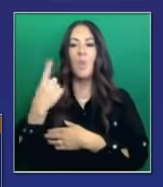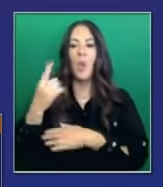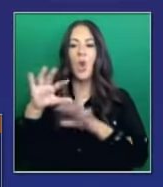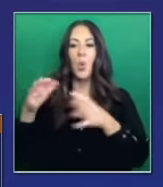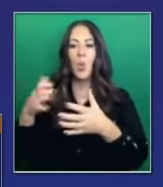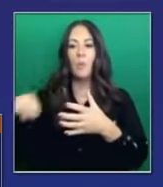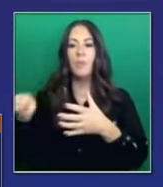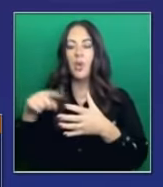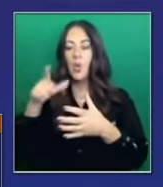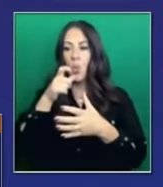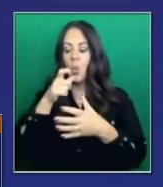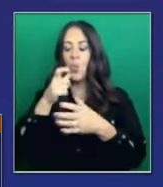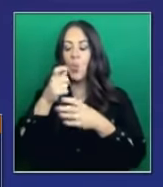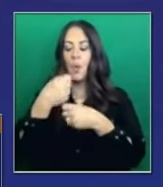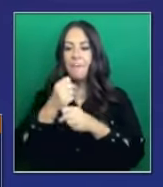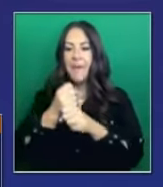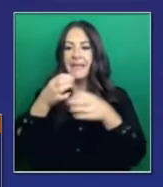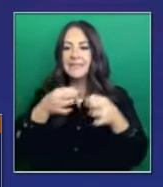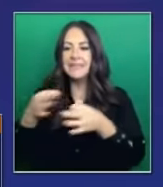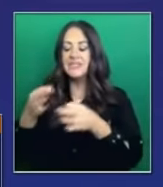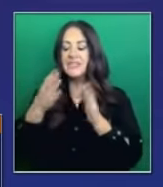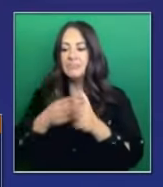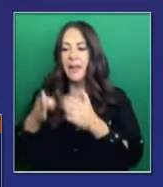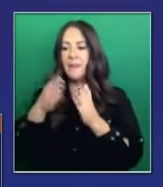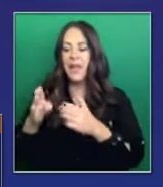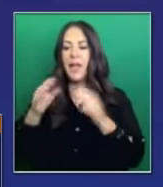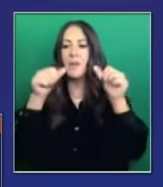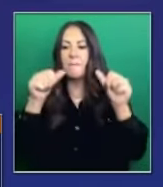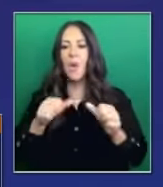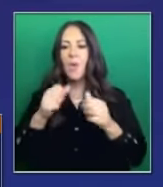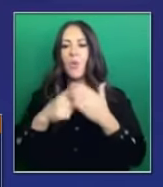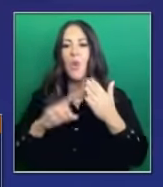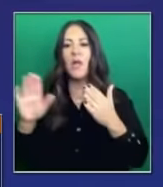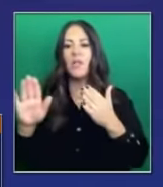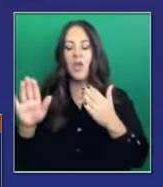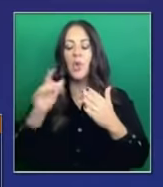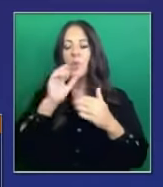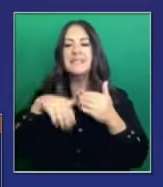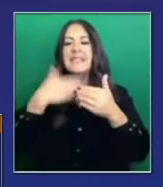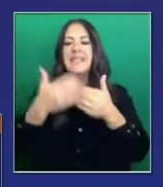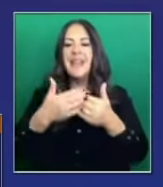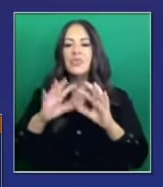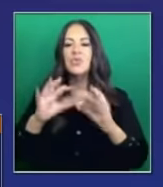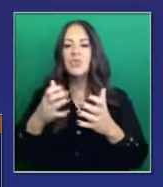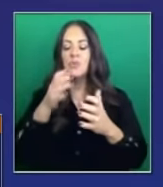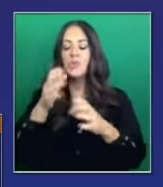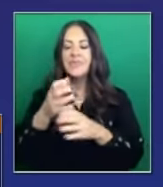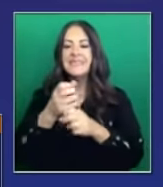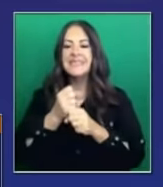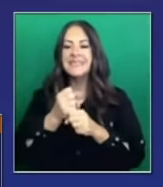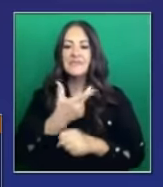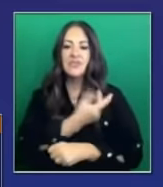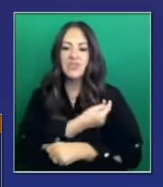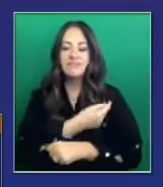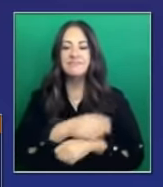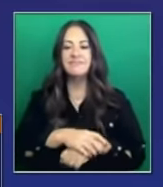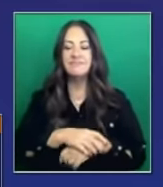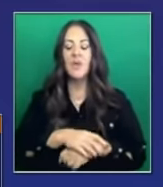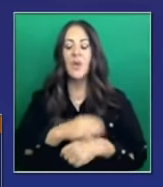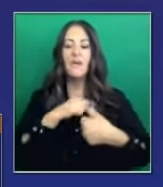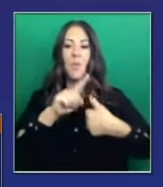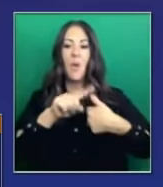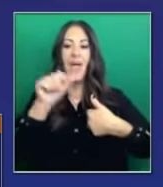for access of the vaccine. They're also working with our advisory committee on plan 1C. That